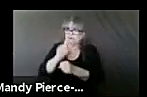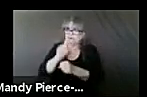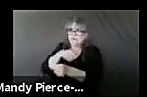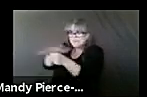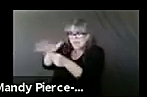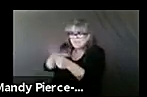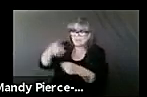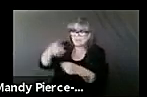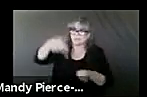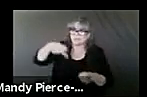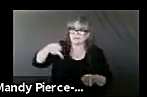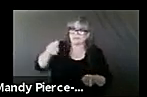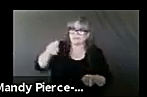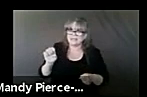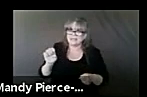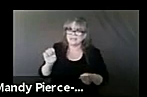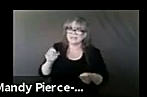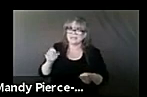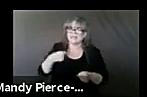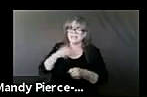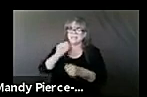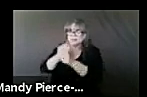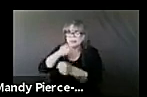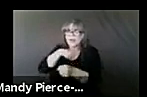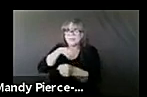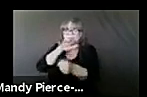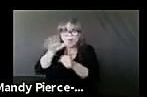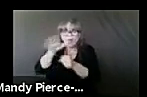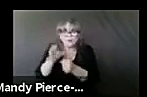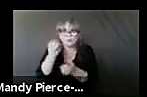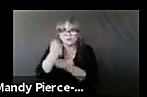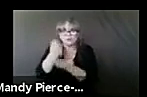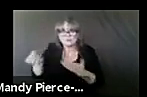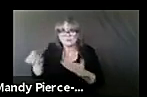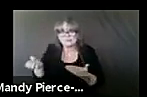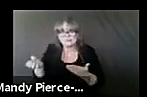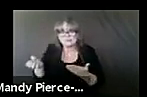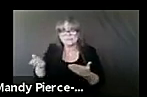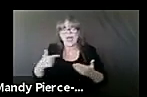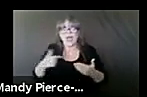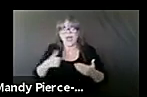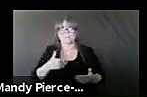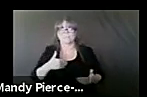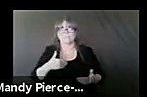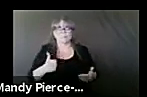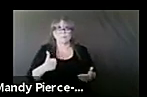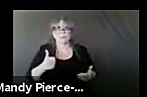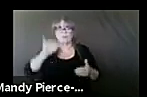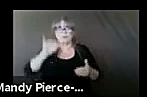see that curve flattened and that peak later so that our system is best prepared.